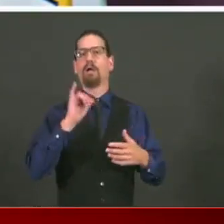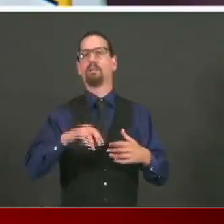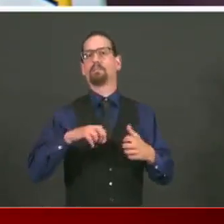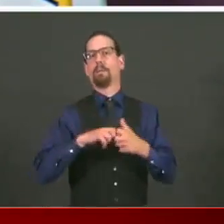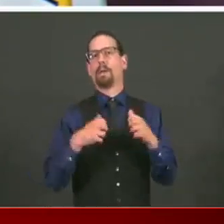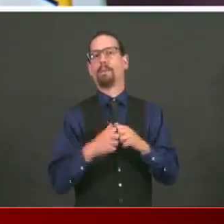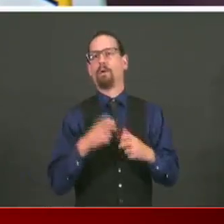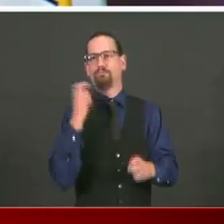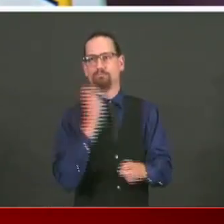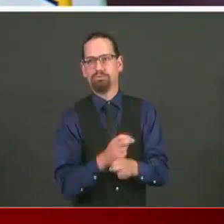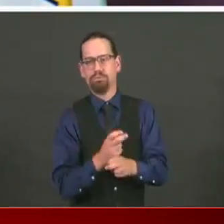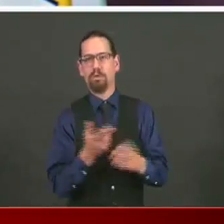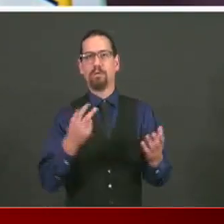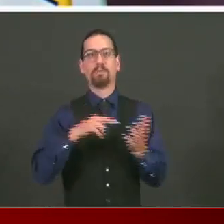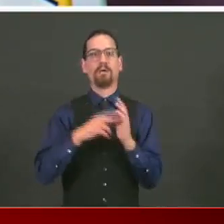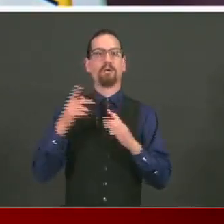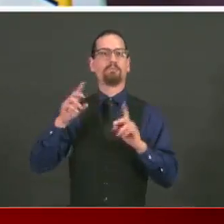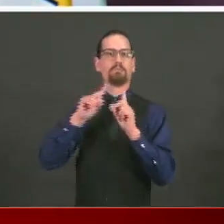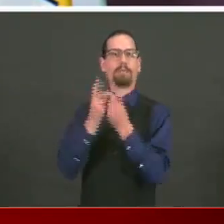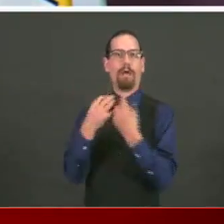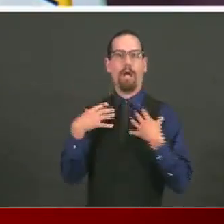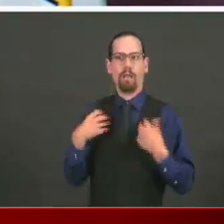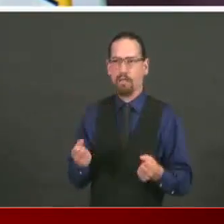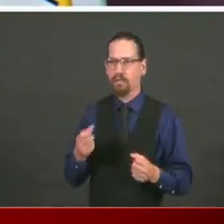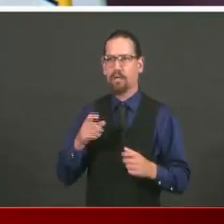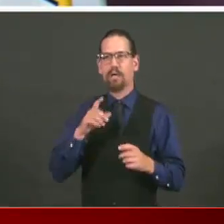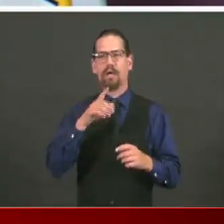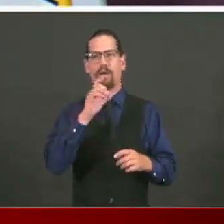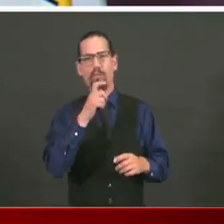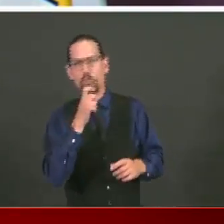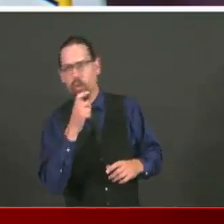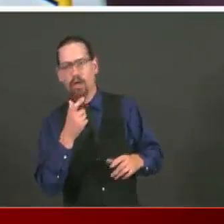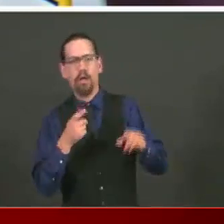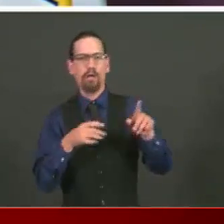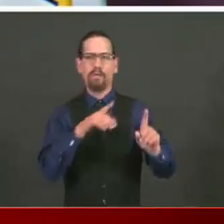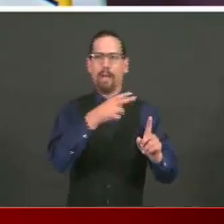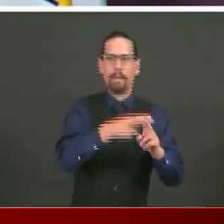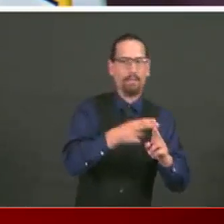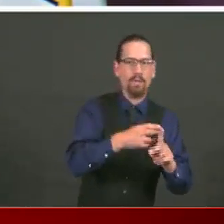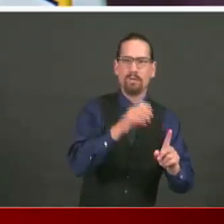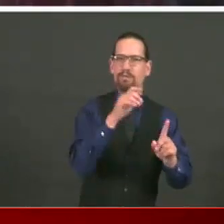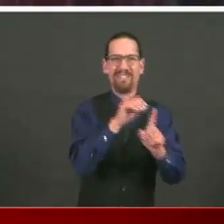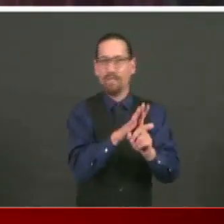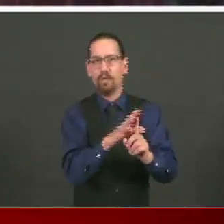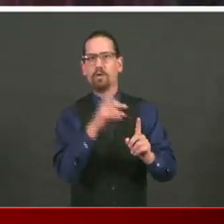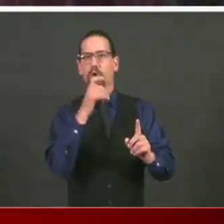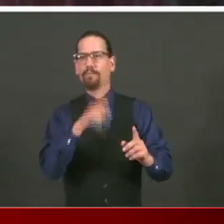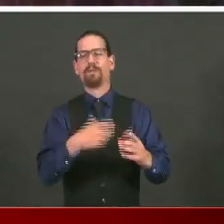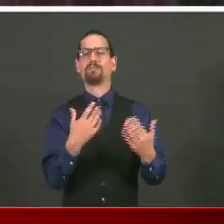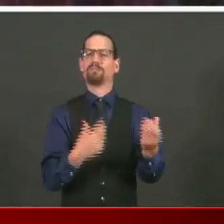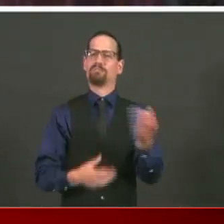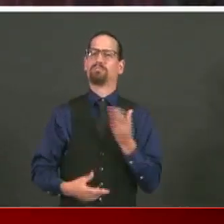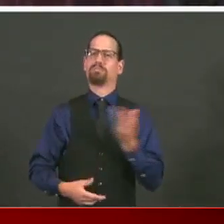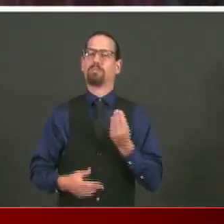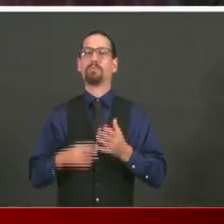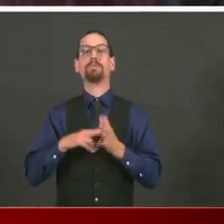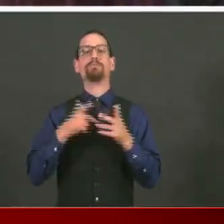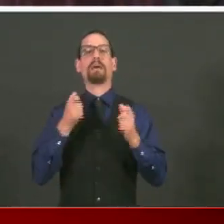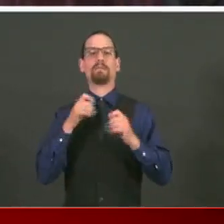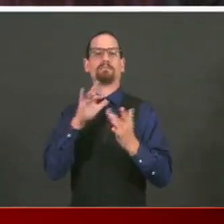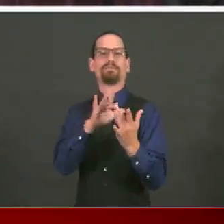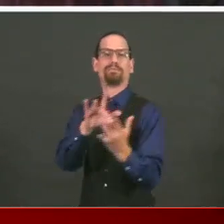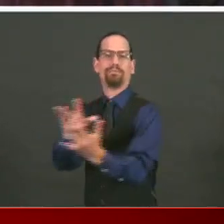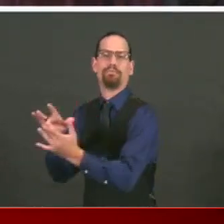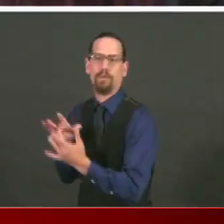and say who you've been in contact with. Because that's, does that make sense? So do you know what the problem is and why some of these labs